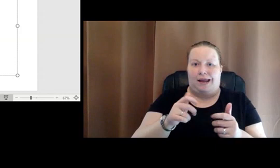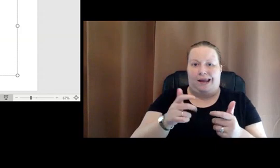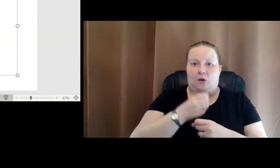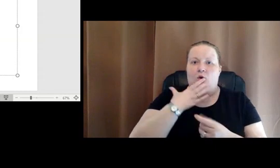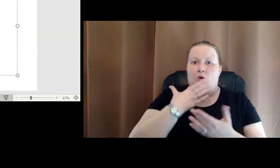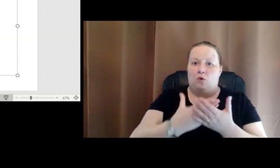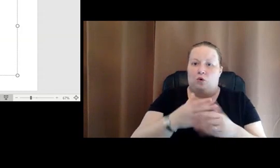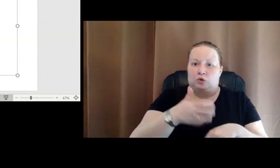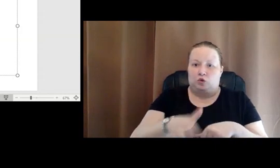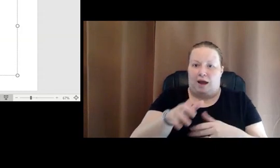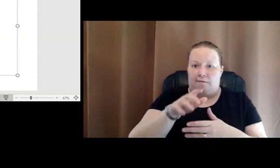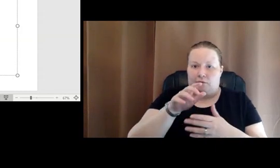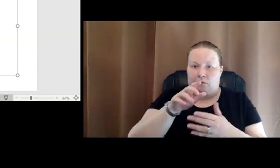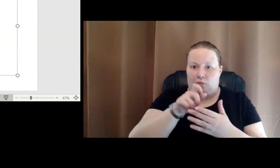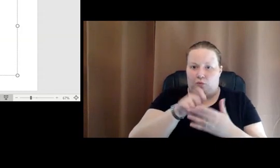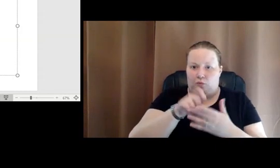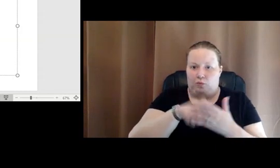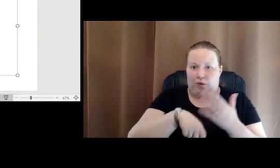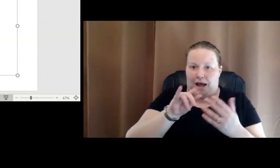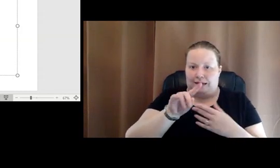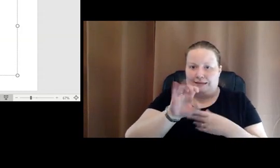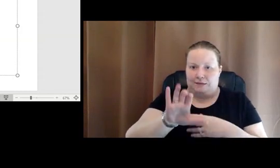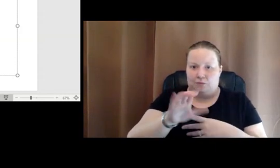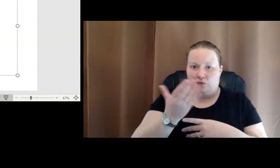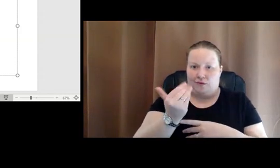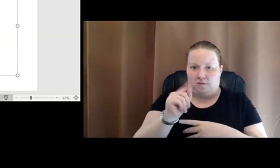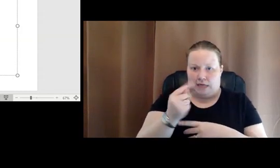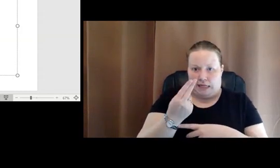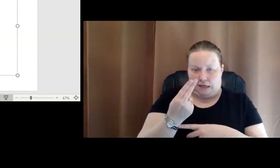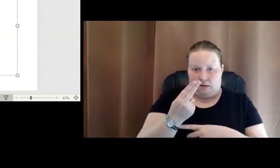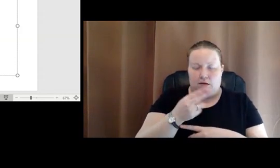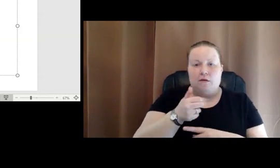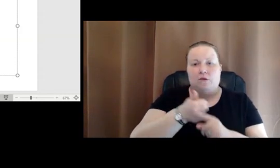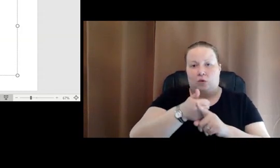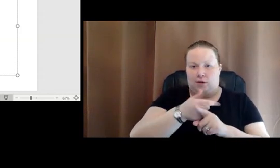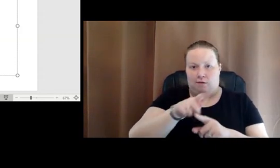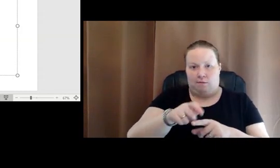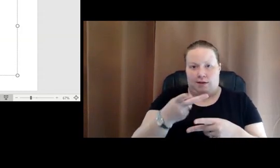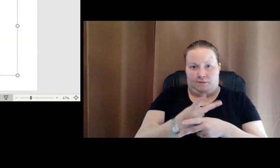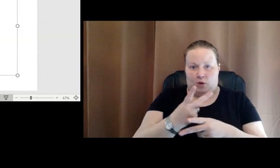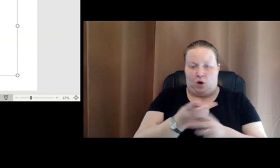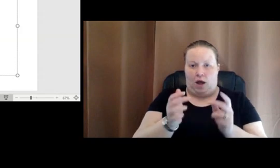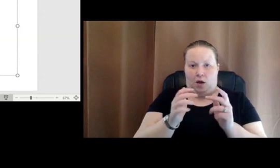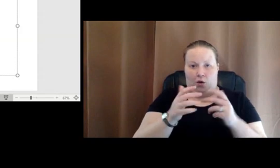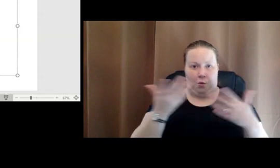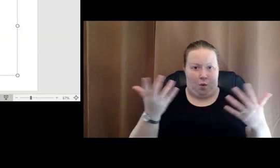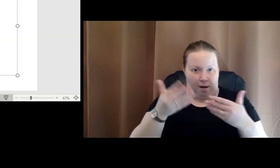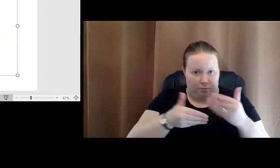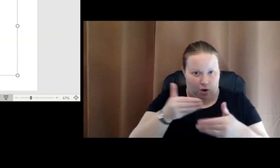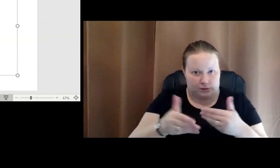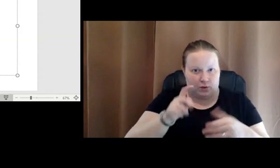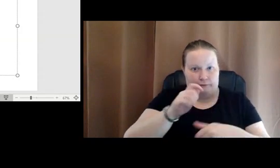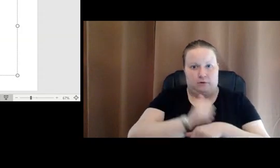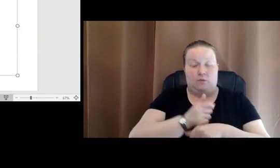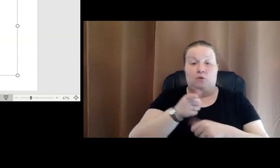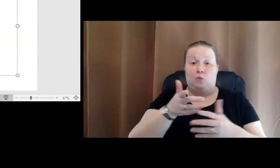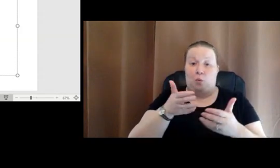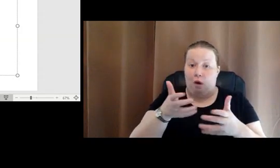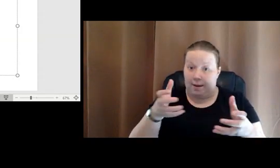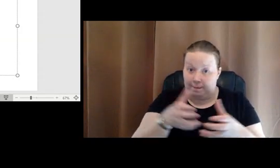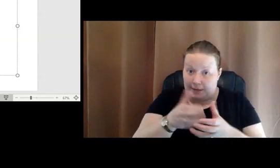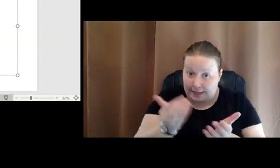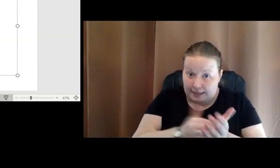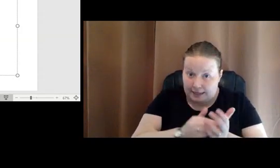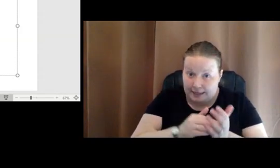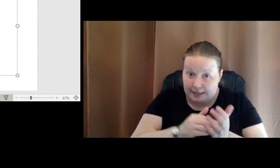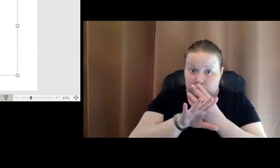written by December 15th. And so you'll have to figure out what processes you have to put in place for that. Do you want to meet again virtually? Do you